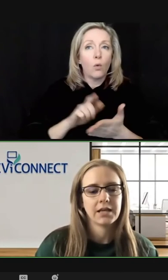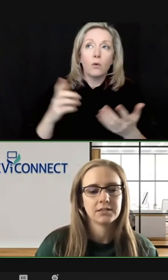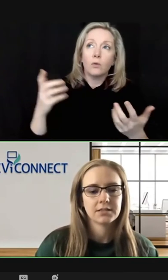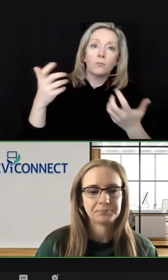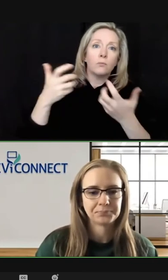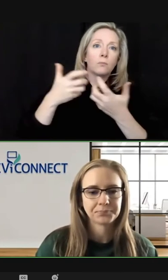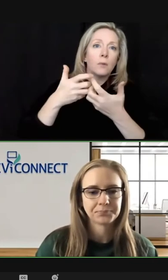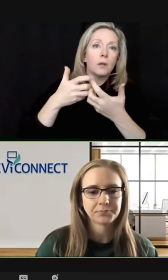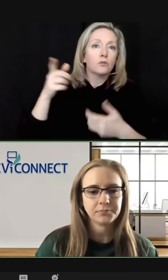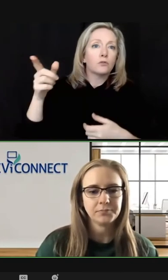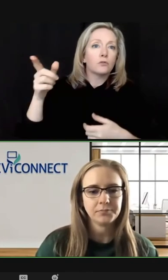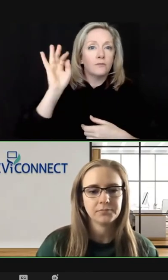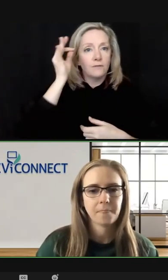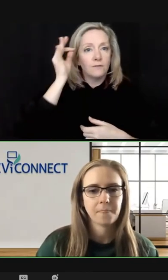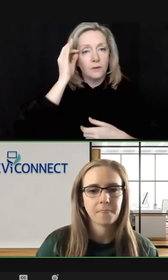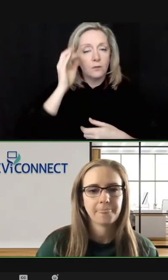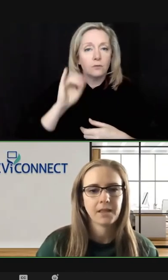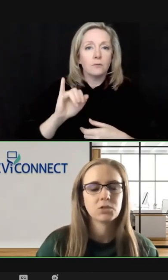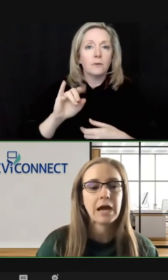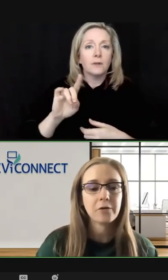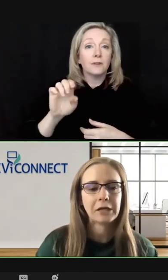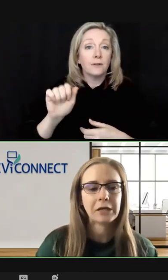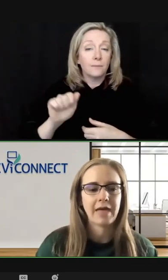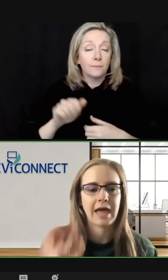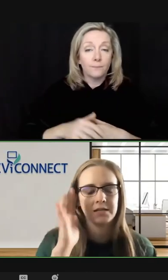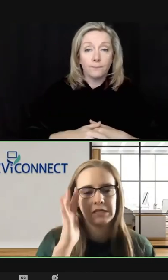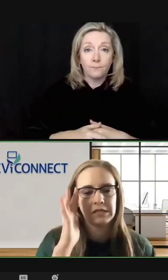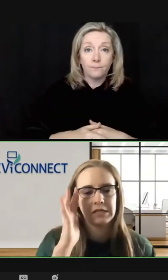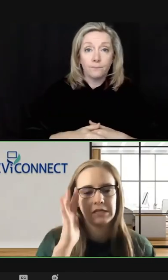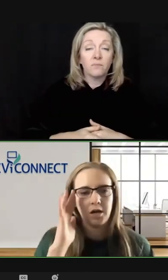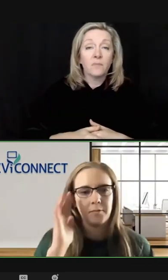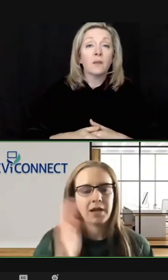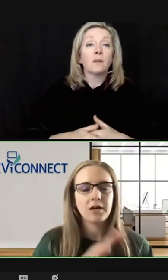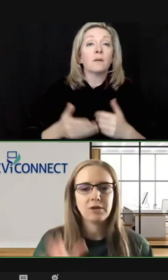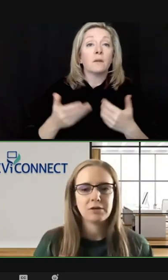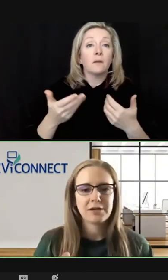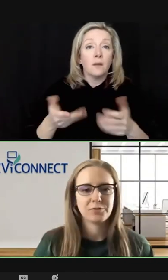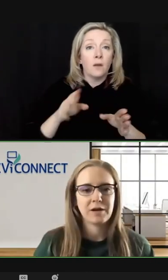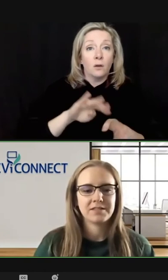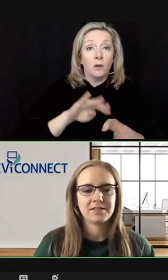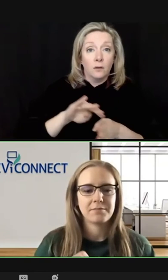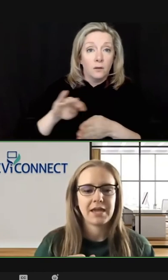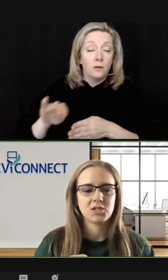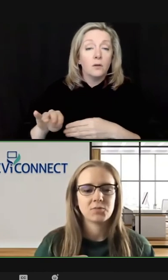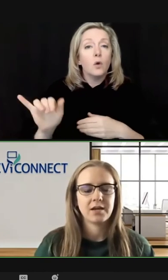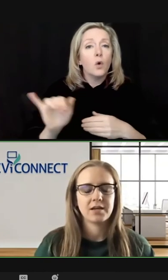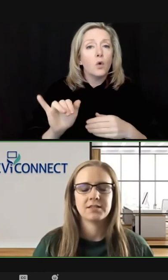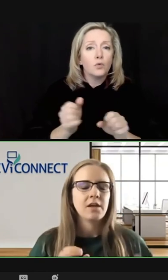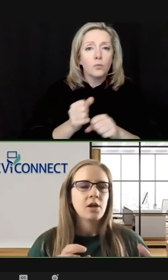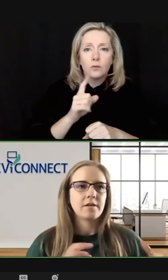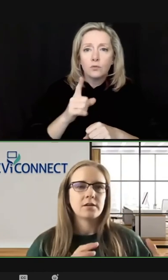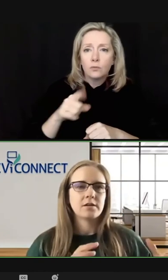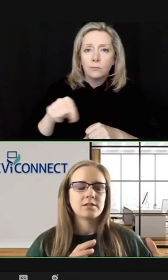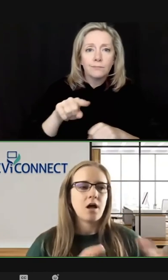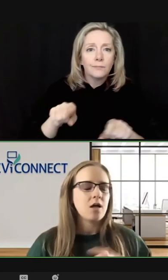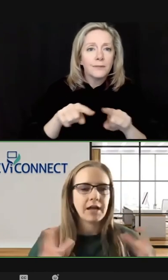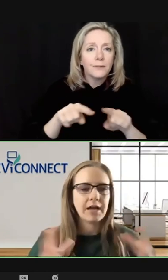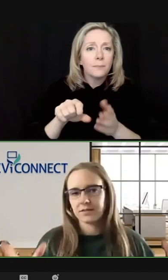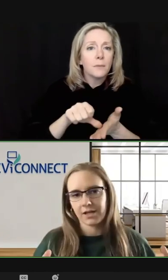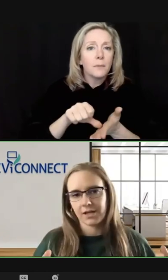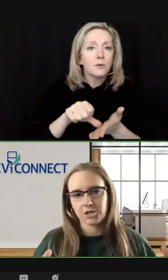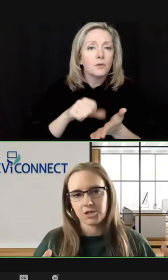IDEA guidelines. So now that we know that, I also want to make sure we're on the same page because